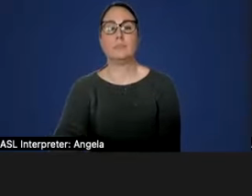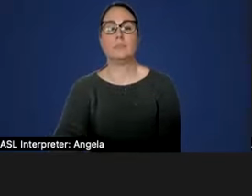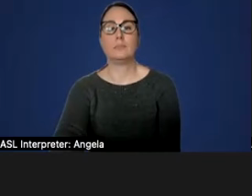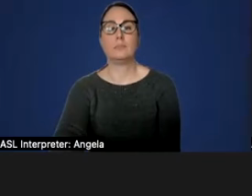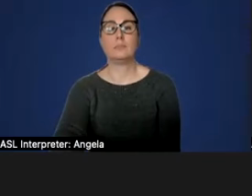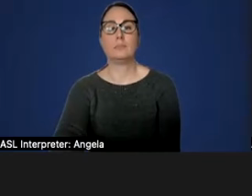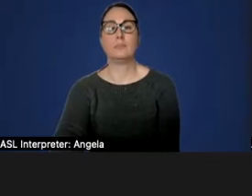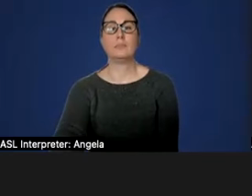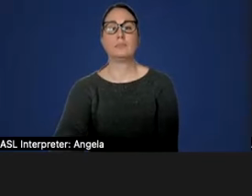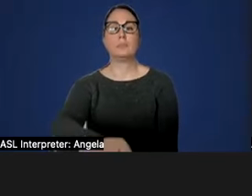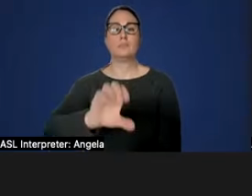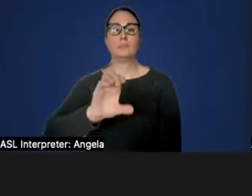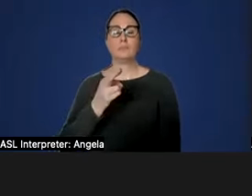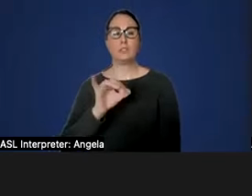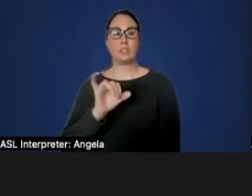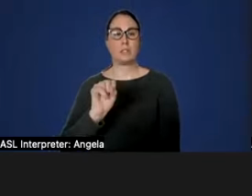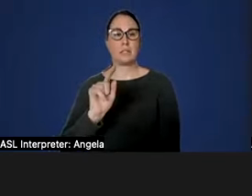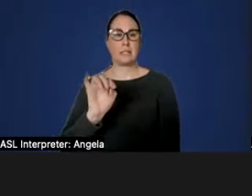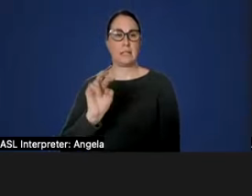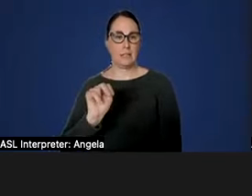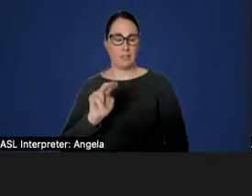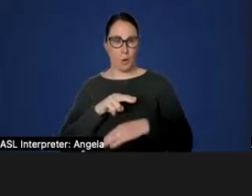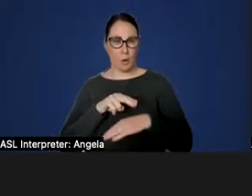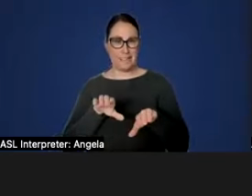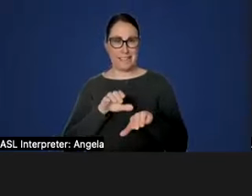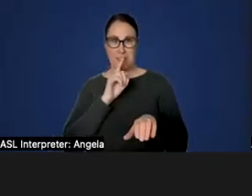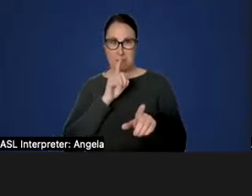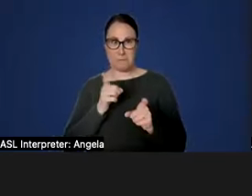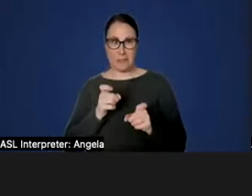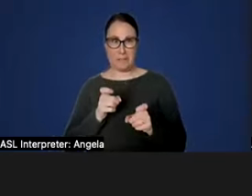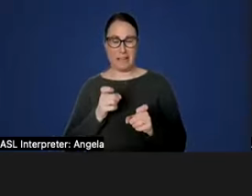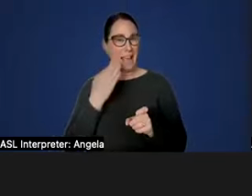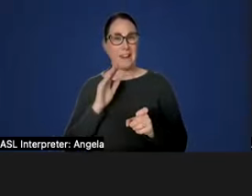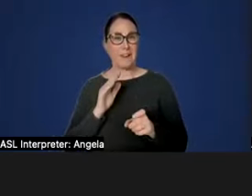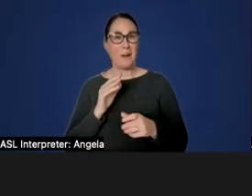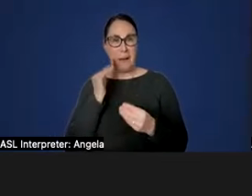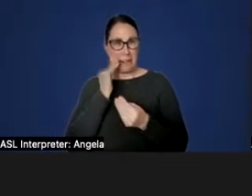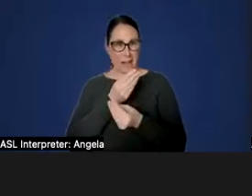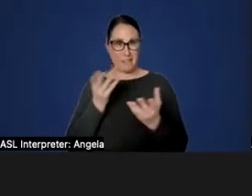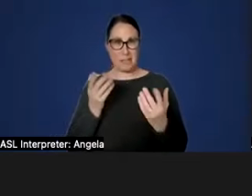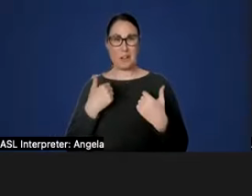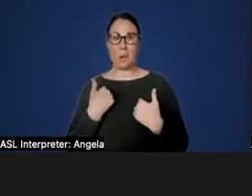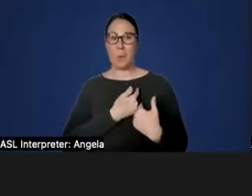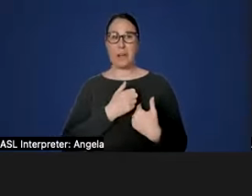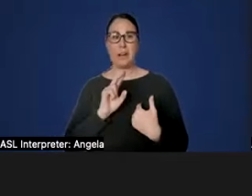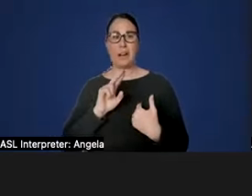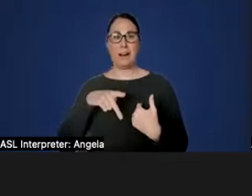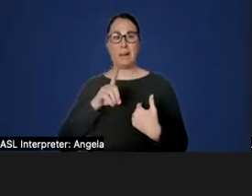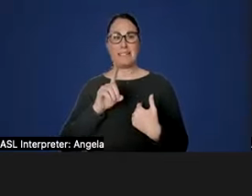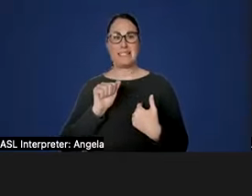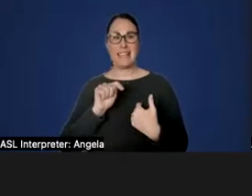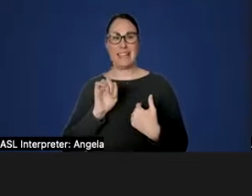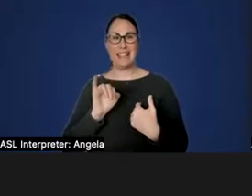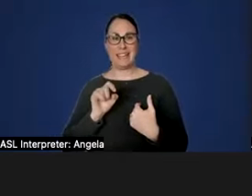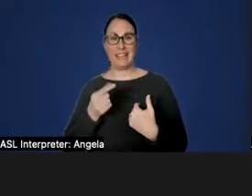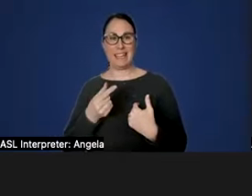Christine usually does this and she's like really quick. And I think, you I know, don't to know. let everybody know we are updating the module the 40 hour